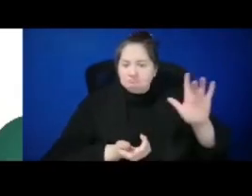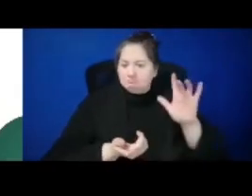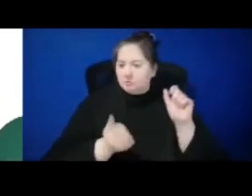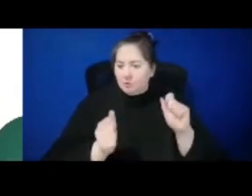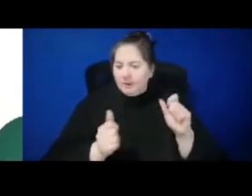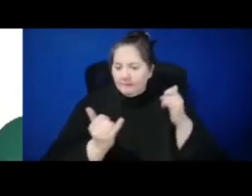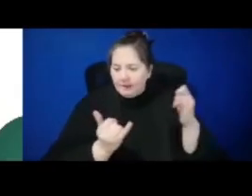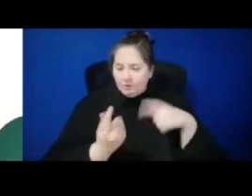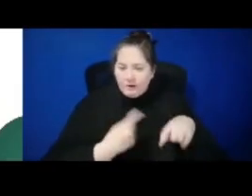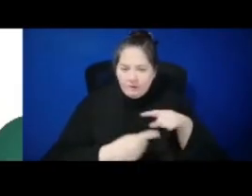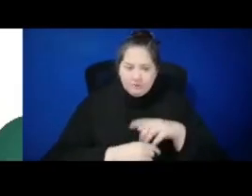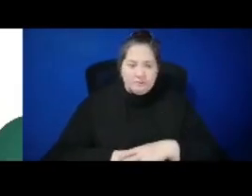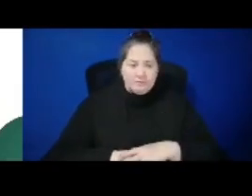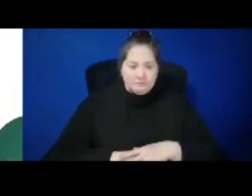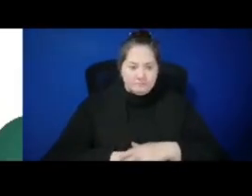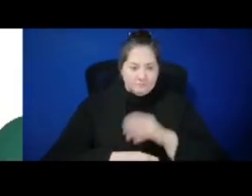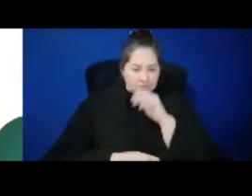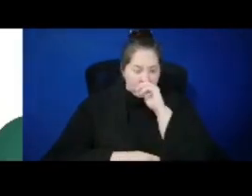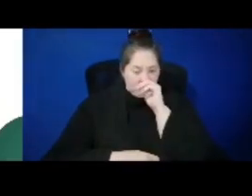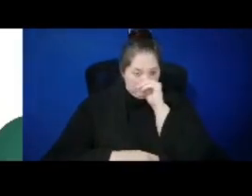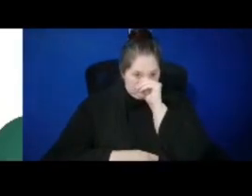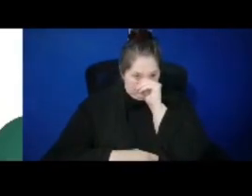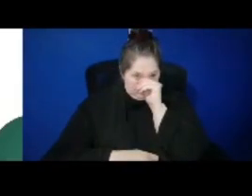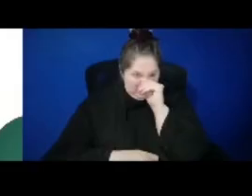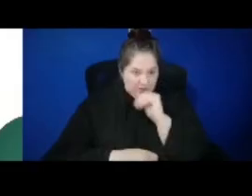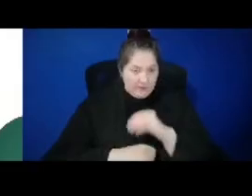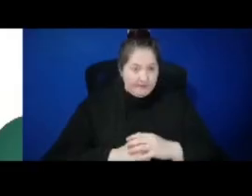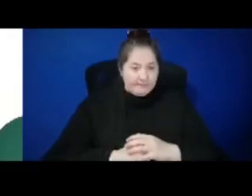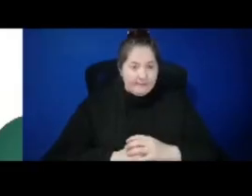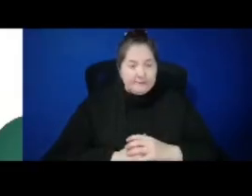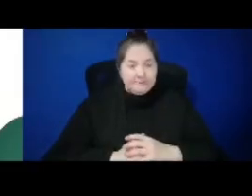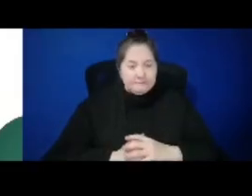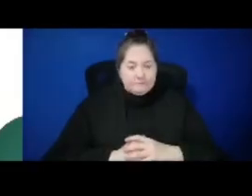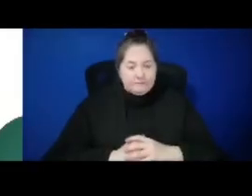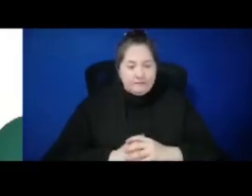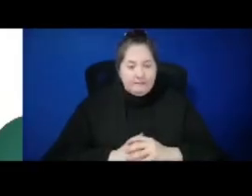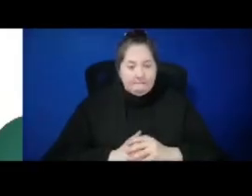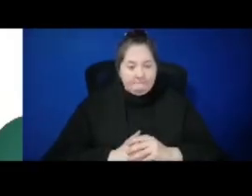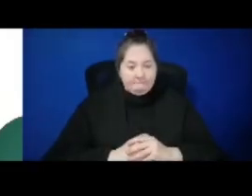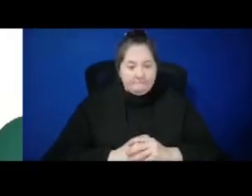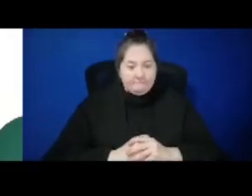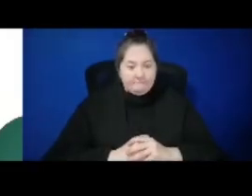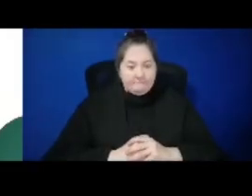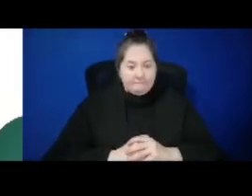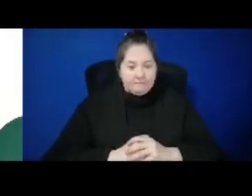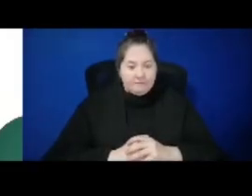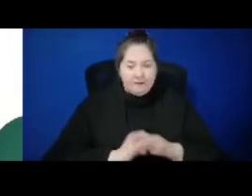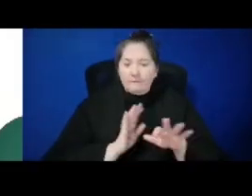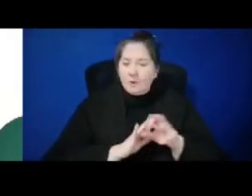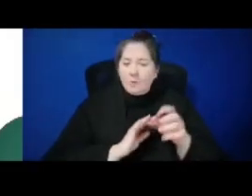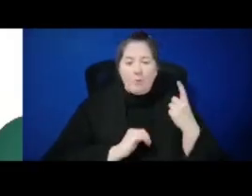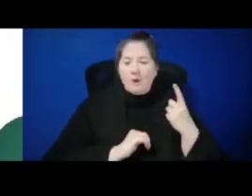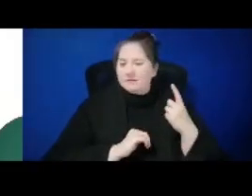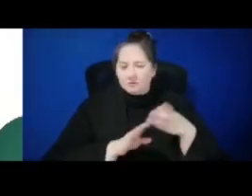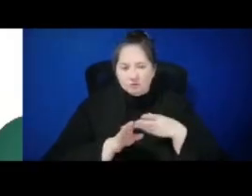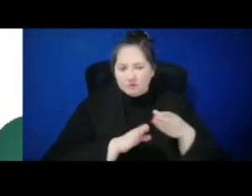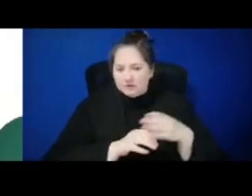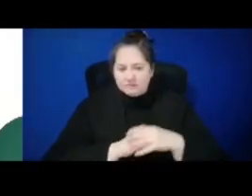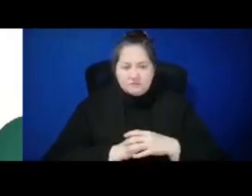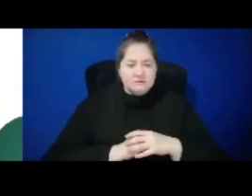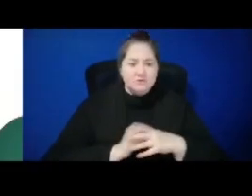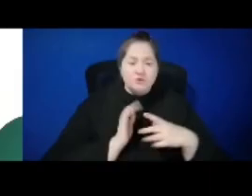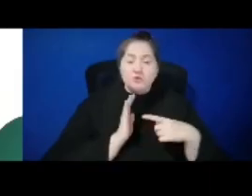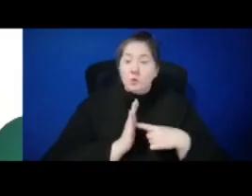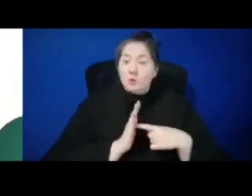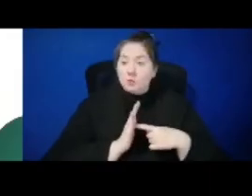built within. So I'll show you some more of the information that you can access. So I'm going to pick just one of the careers on here and show